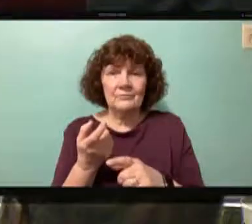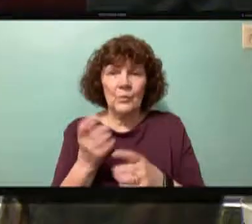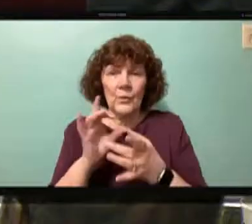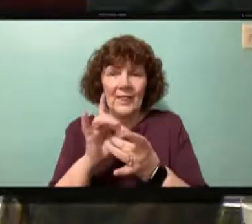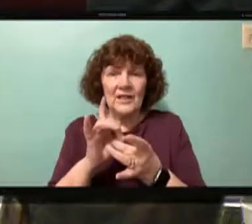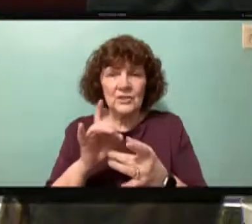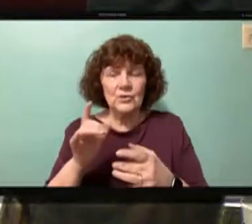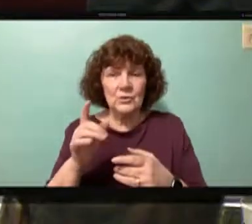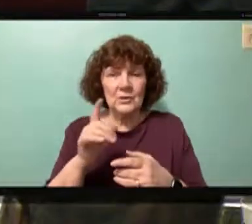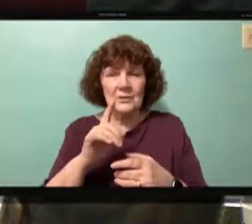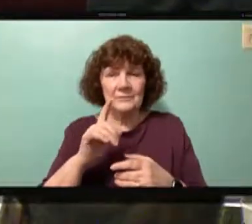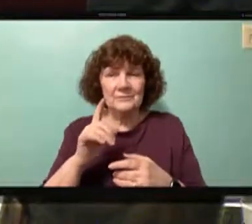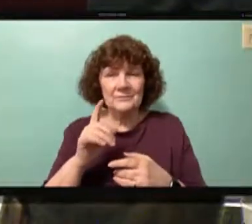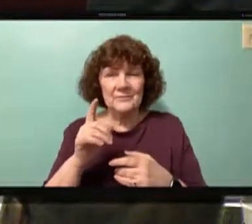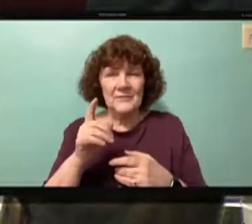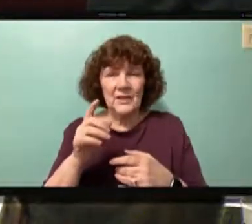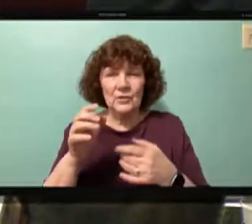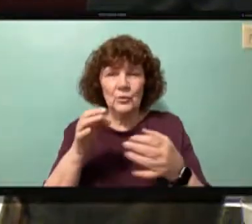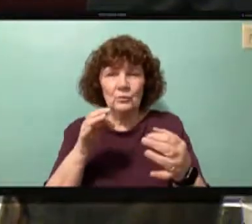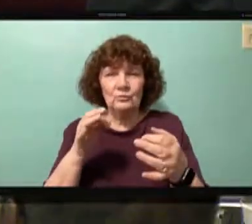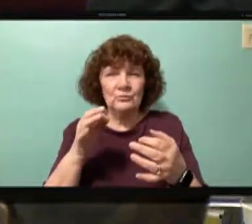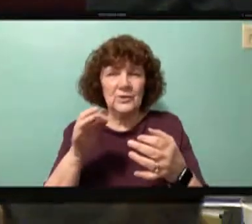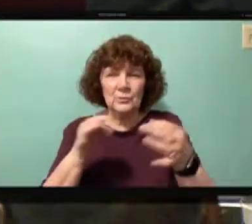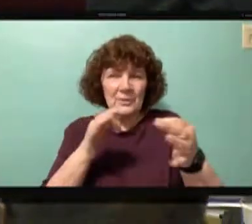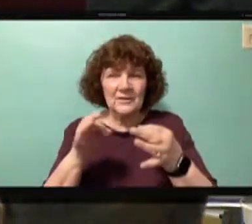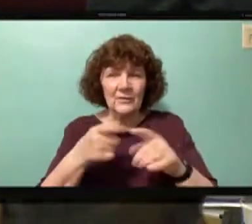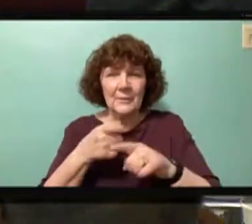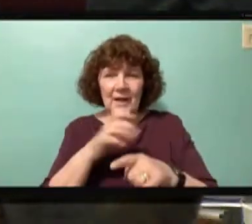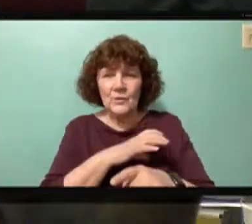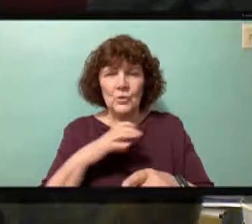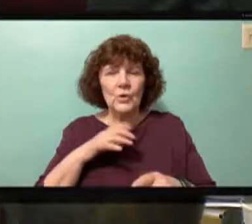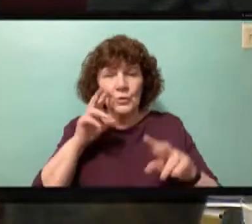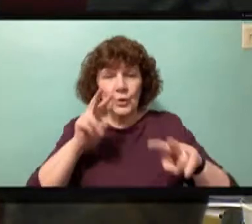just look at how waivers have impacted.